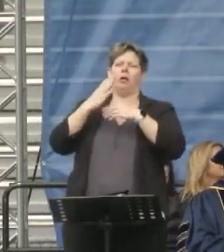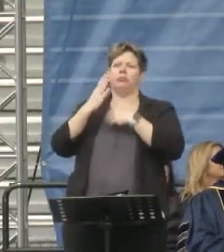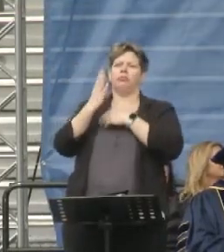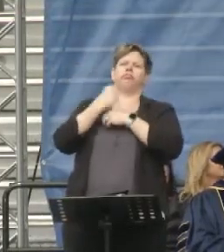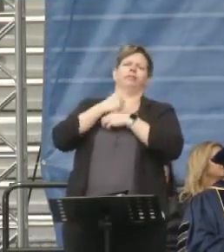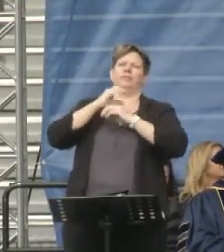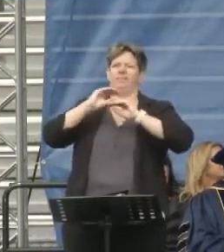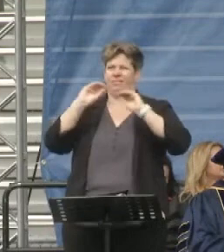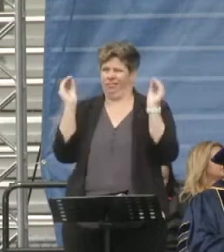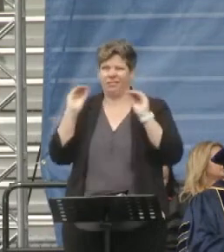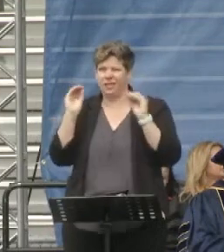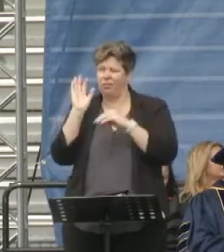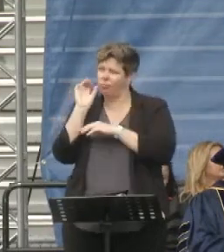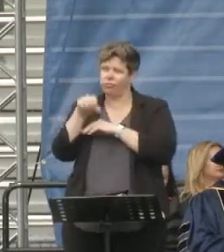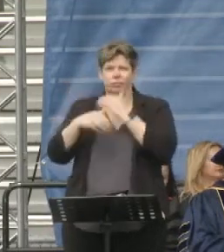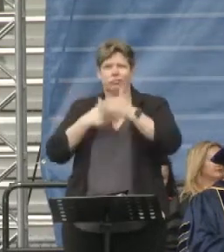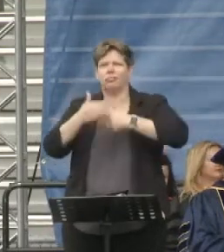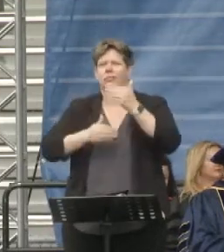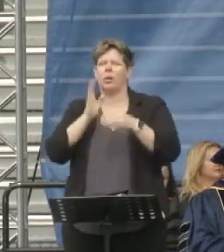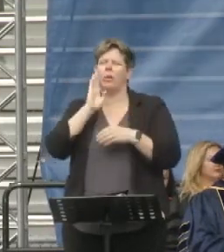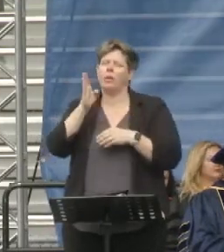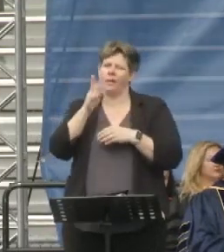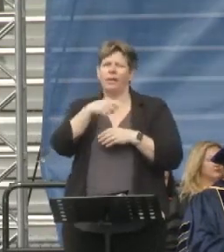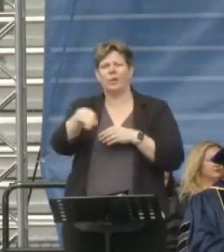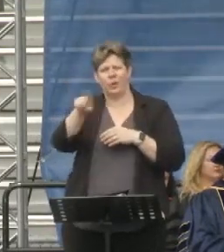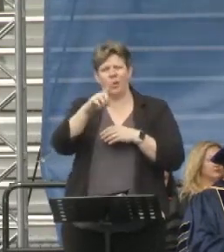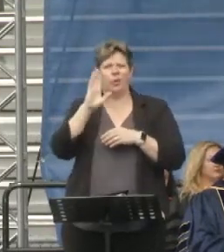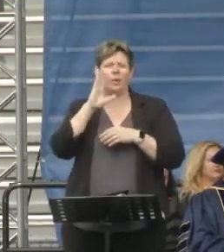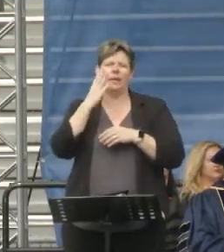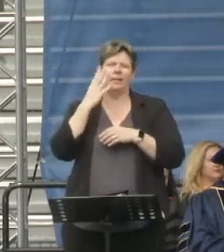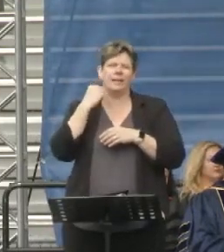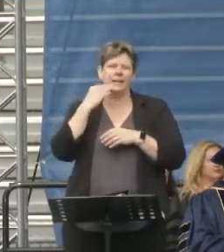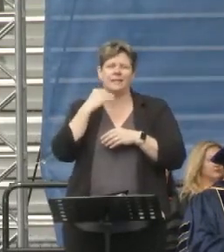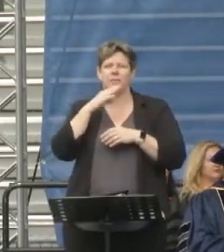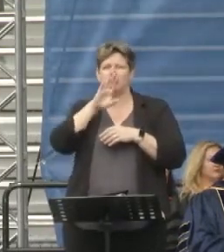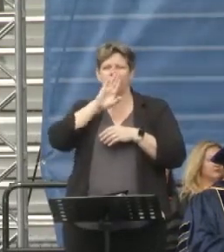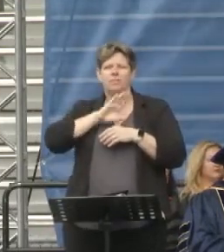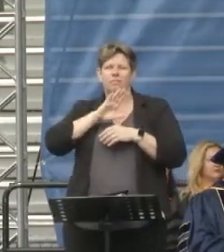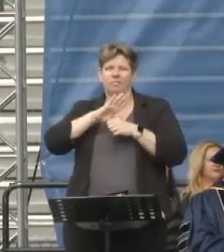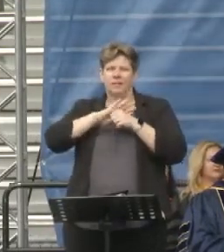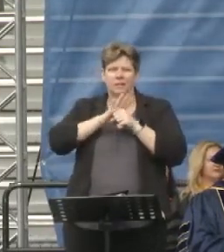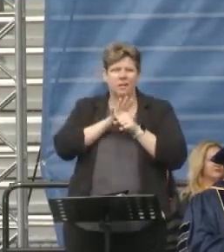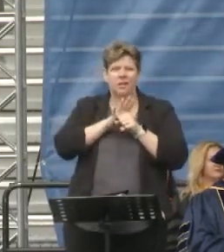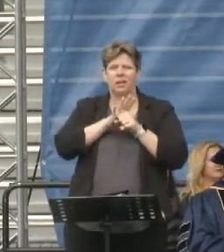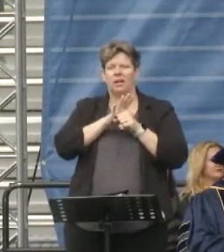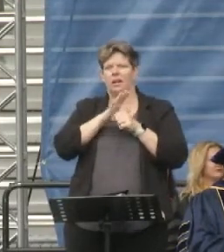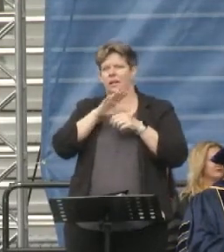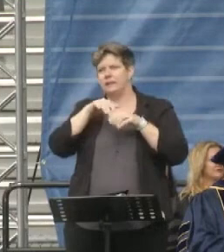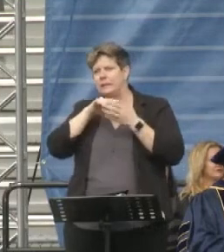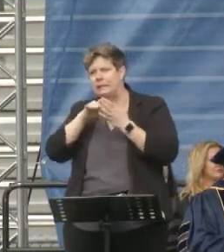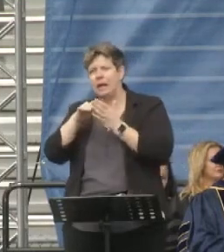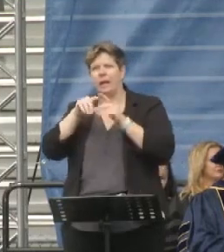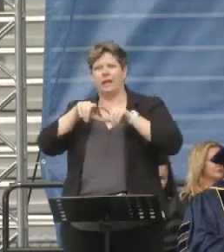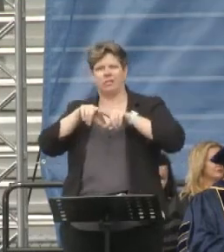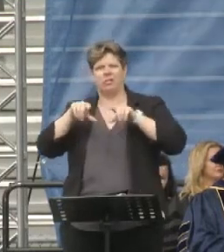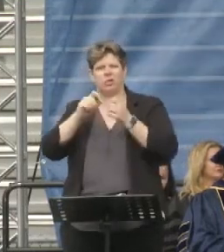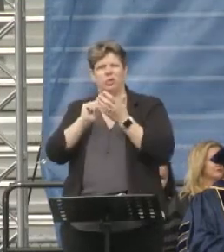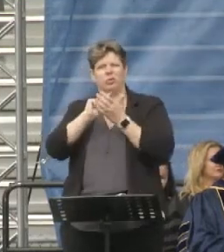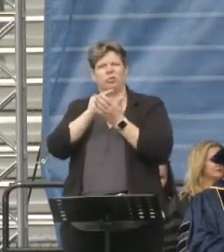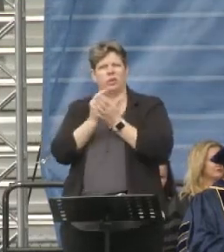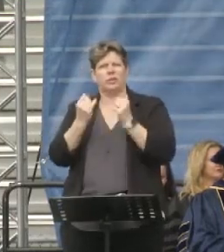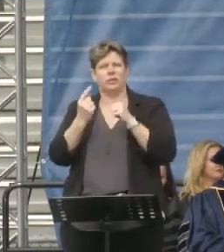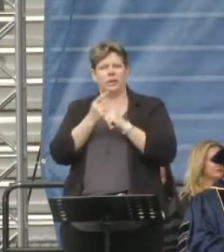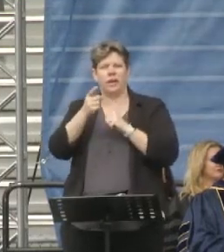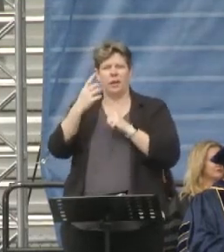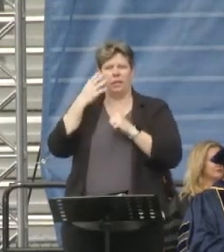I can guarantee you will have other difficult periods. You saw them during the course of this pandemic in this degree. You have seen them